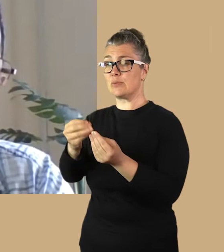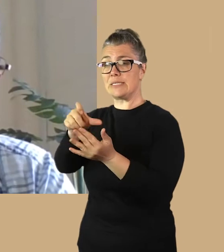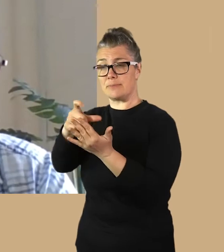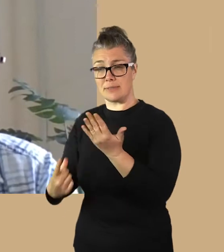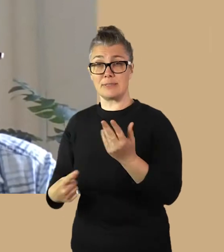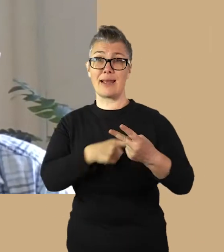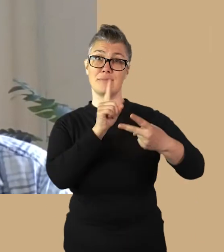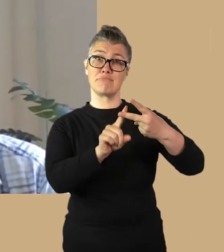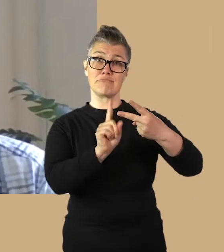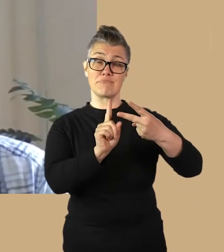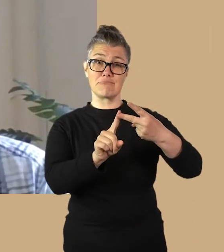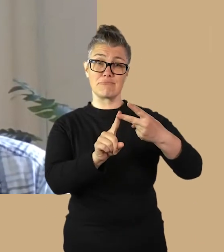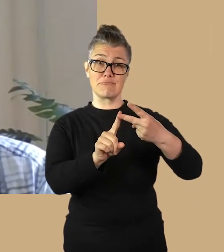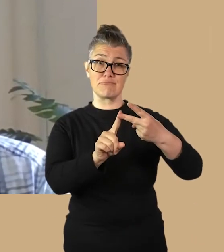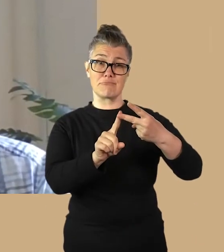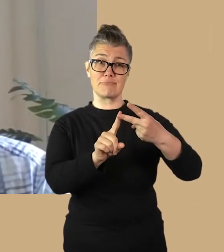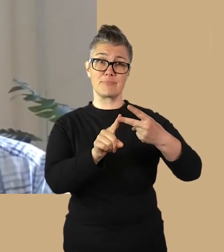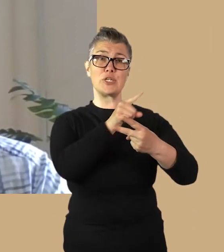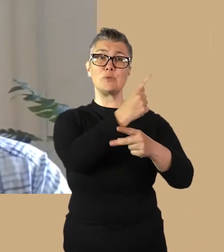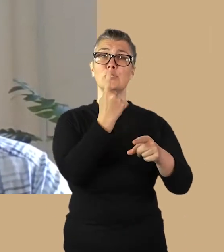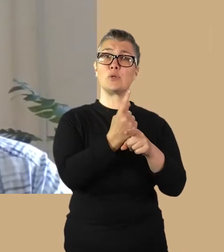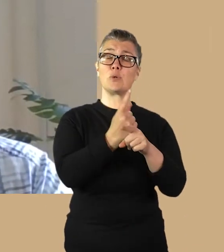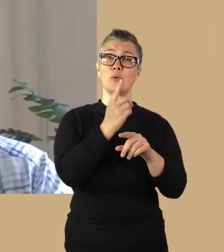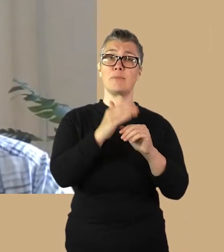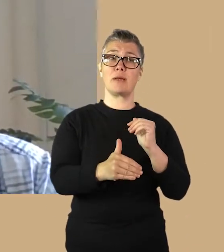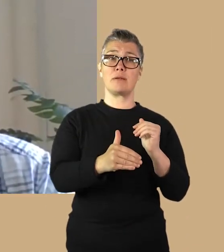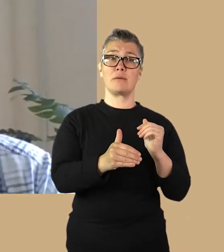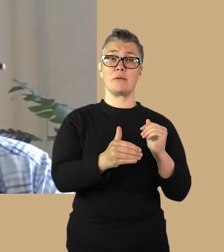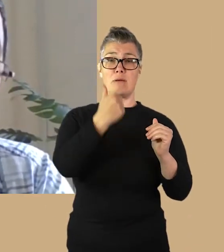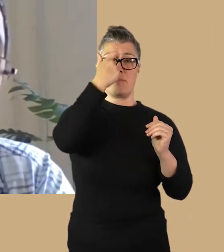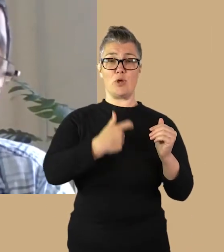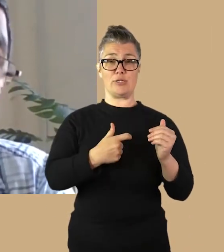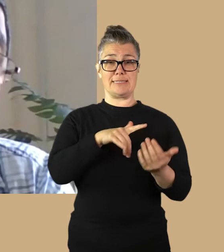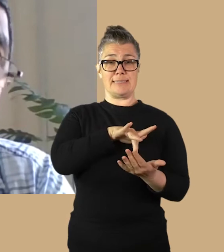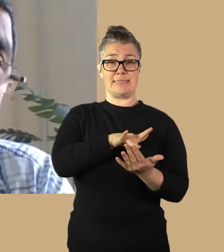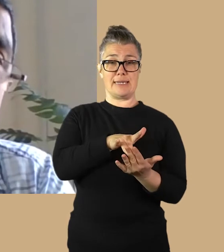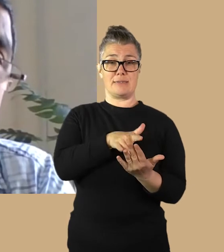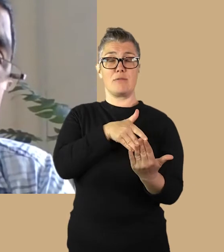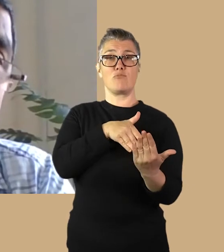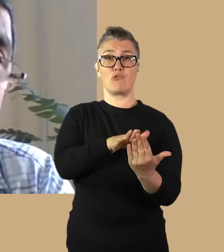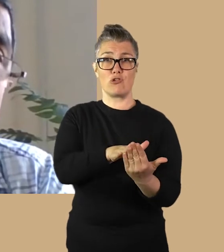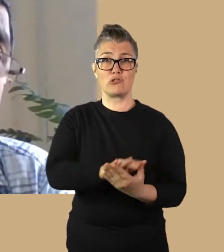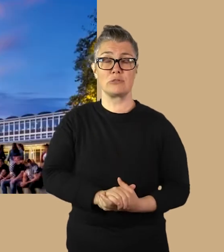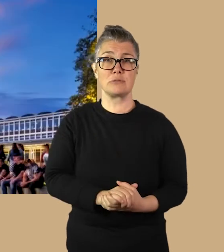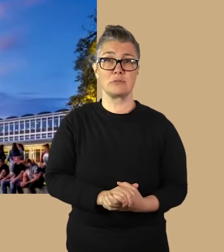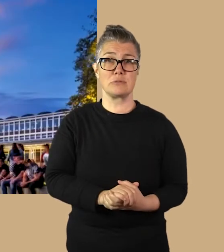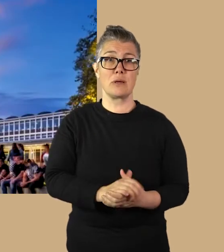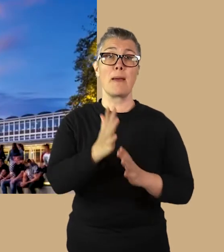disability. And the second concept, what you're talking about, was a person-centered approach, where